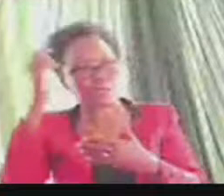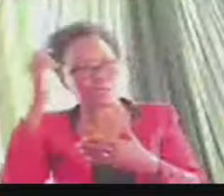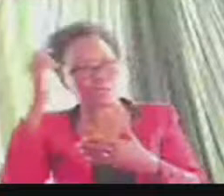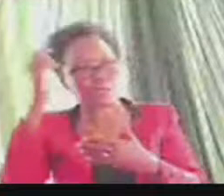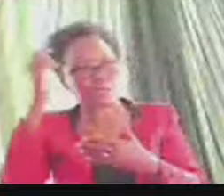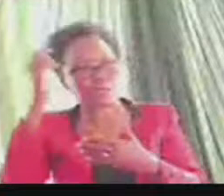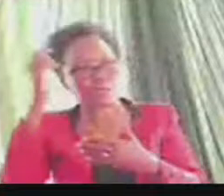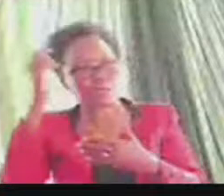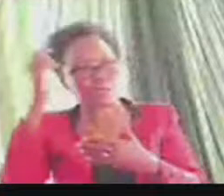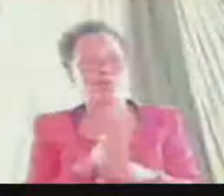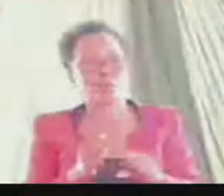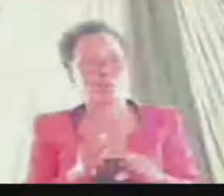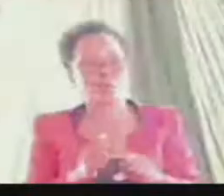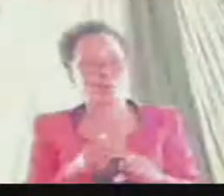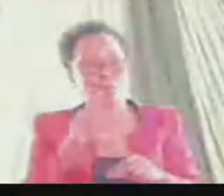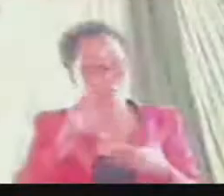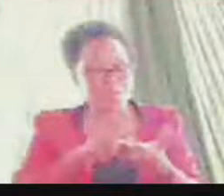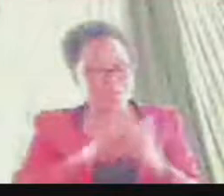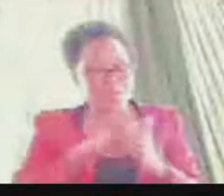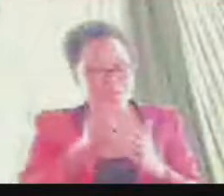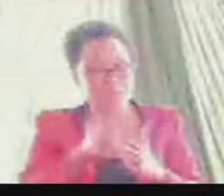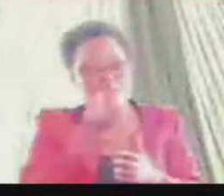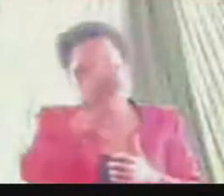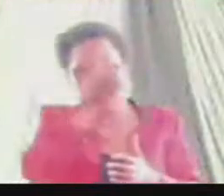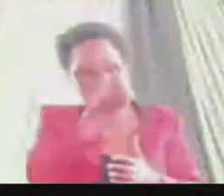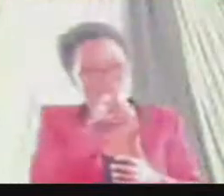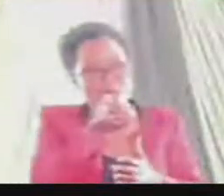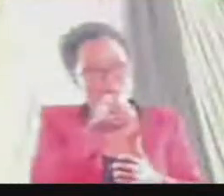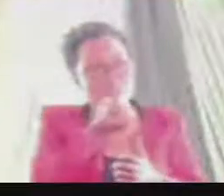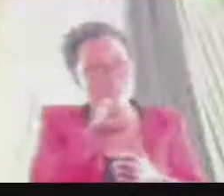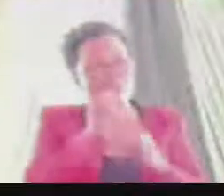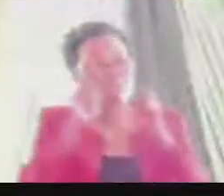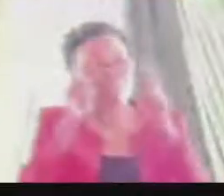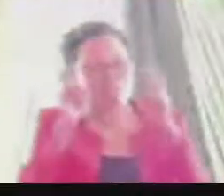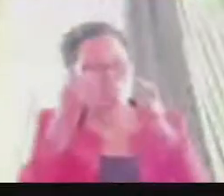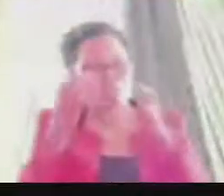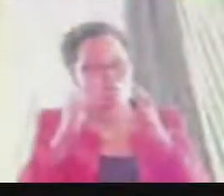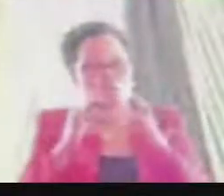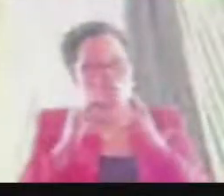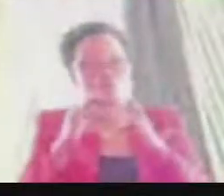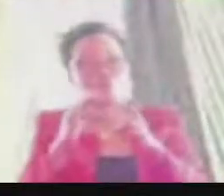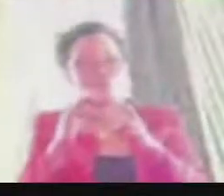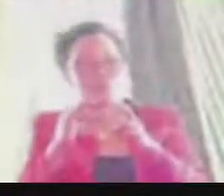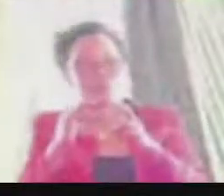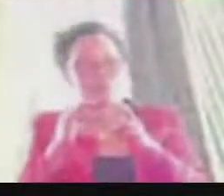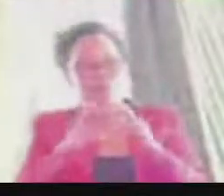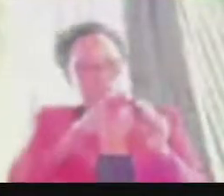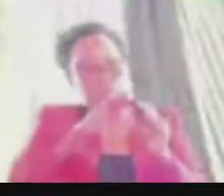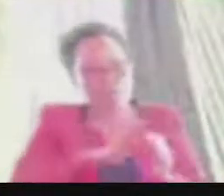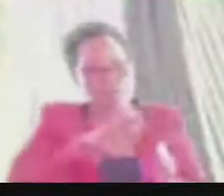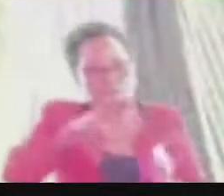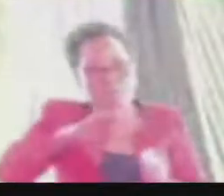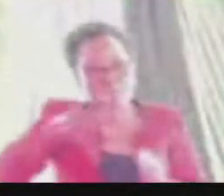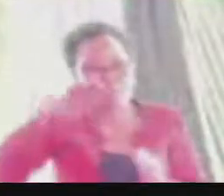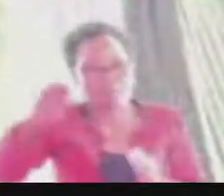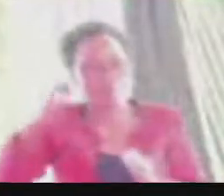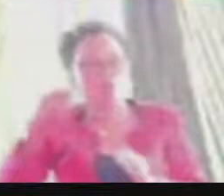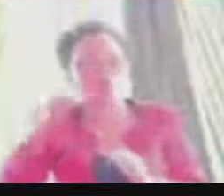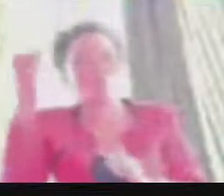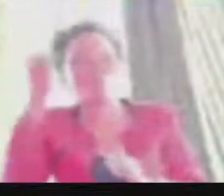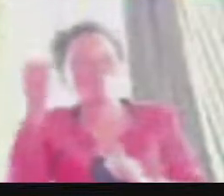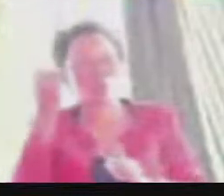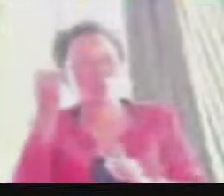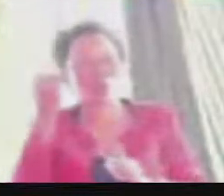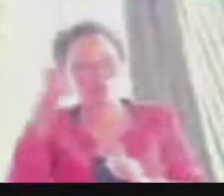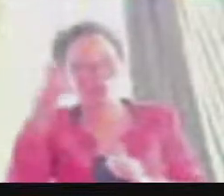would also be to ignore the issue of judicial precedents and the hierarchy of courts, because why